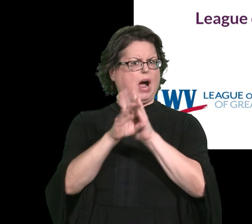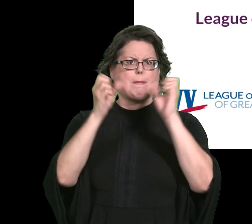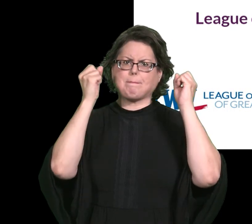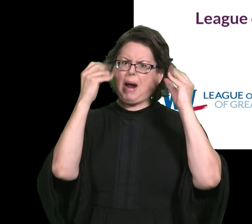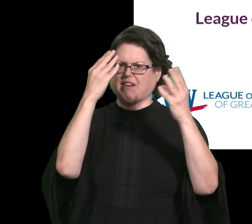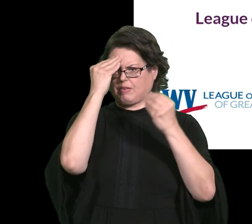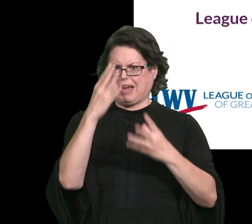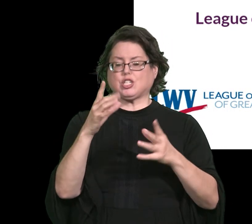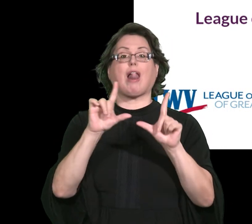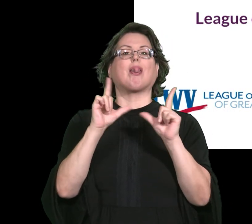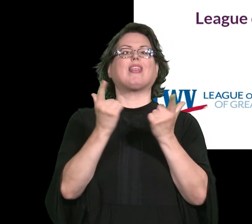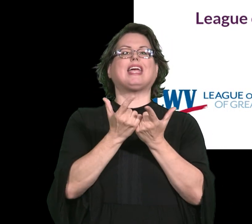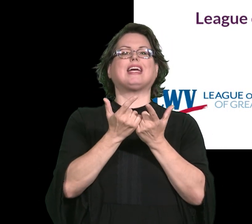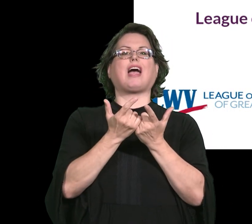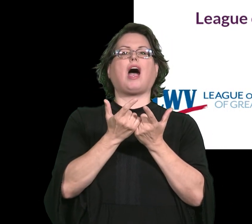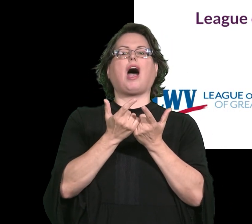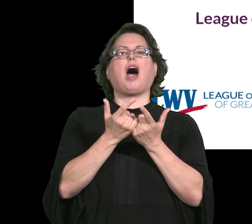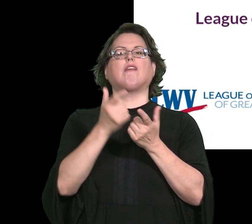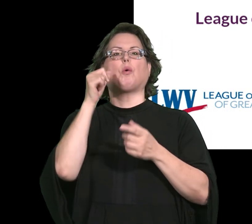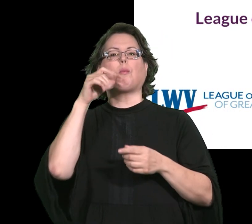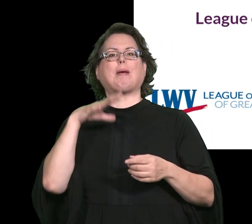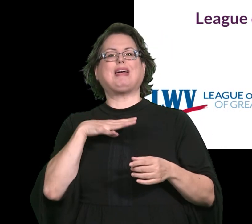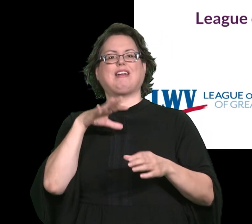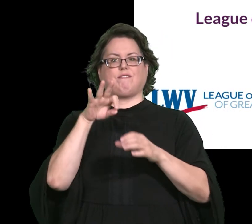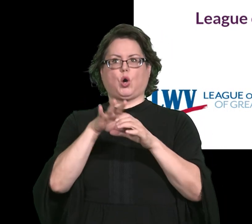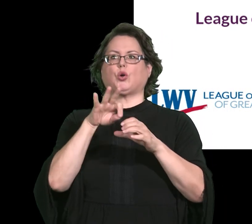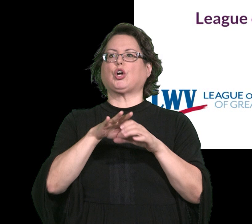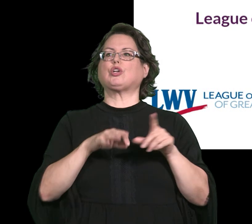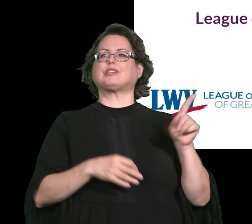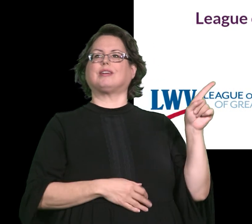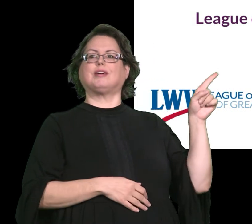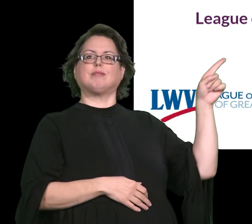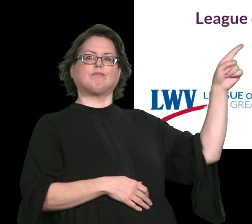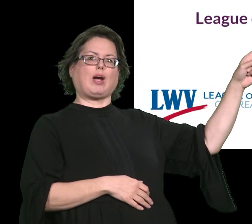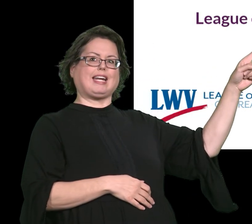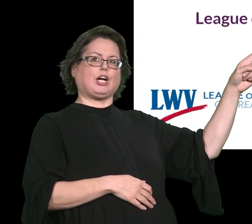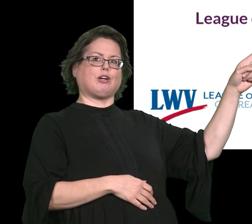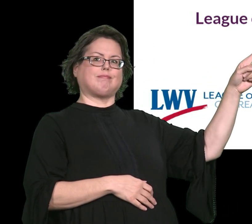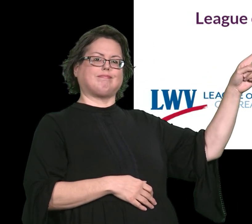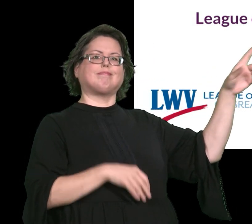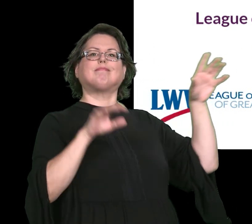vote.pa.gov. The League of Women Voters of Greater Pittsburgh website is at